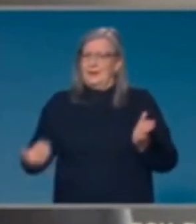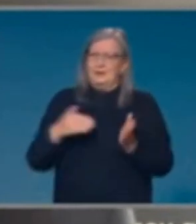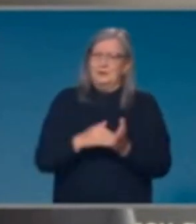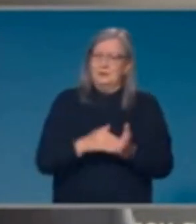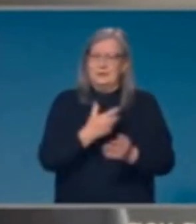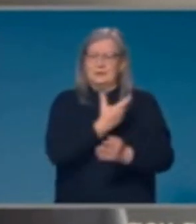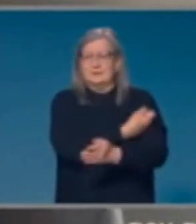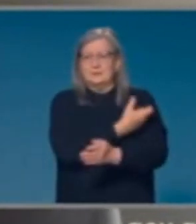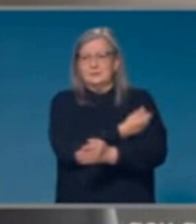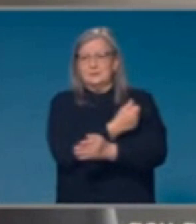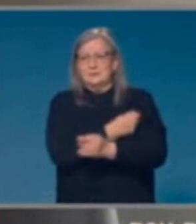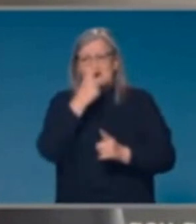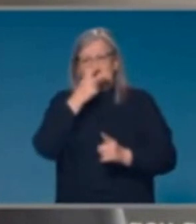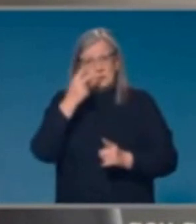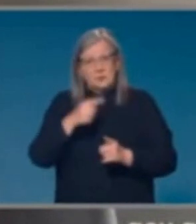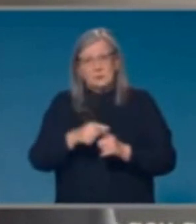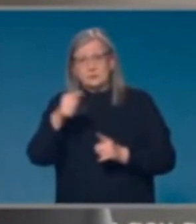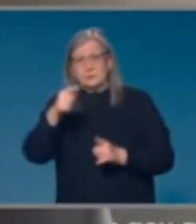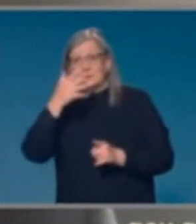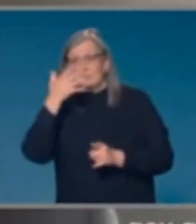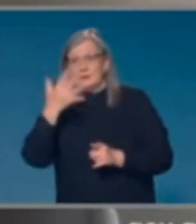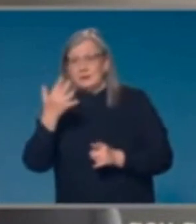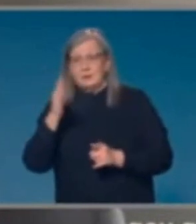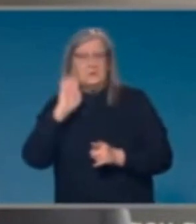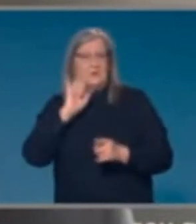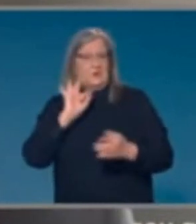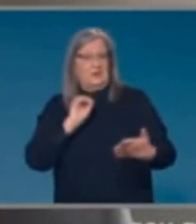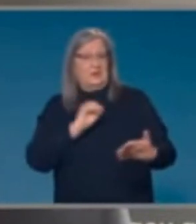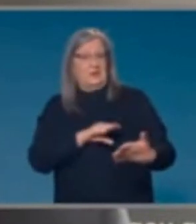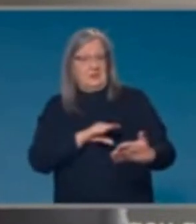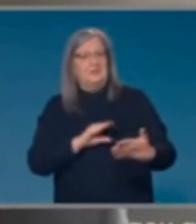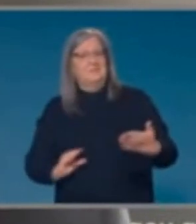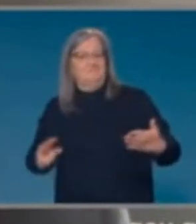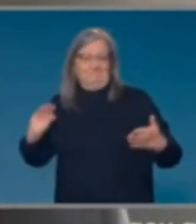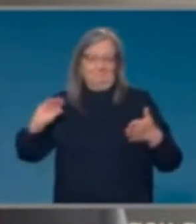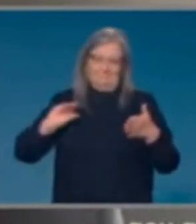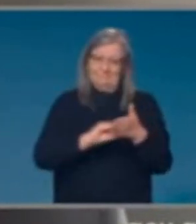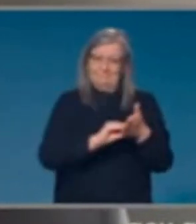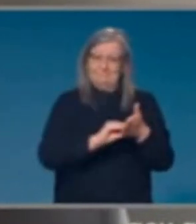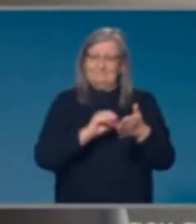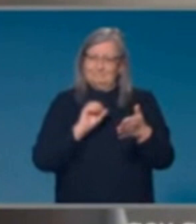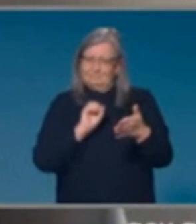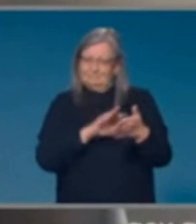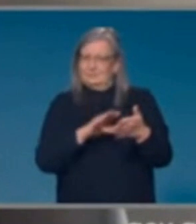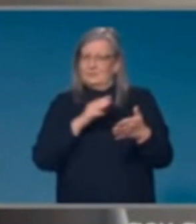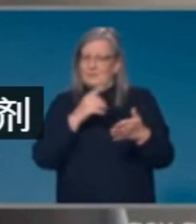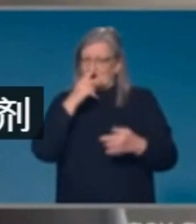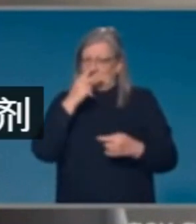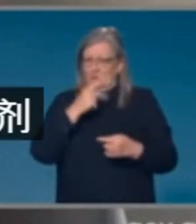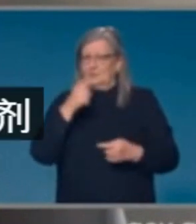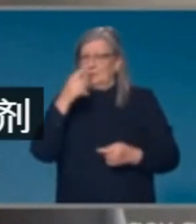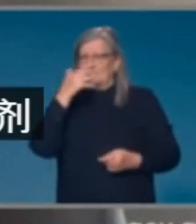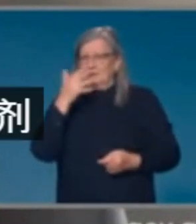not part of the Doherty modelling. And Paul can speak to this. We're at almost 1 million doses for 12